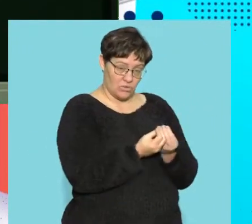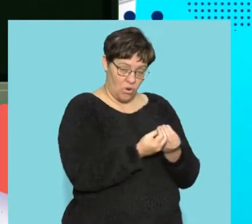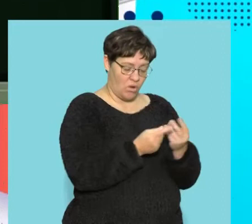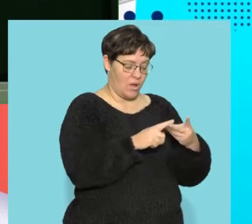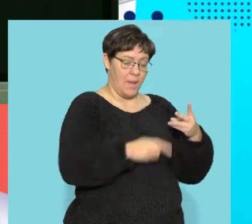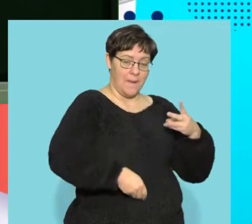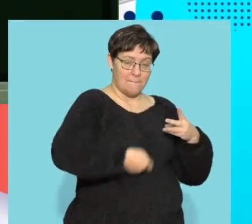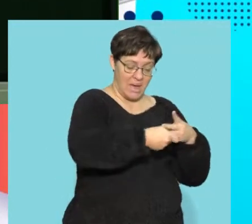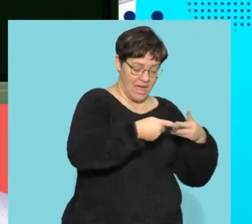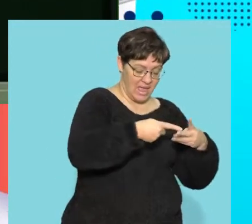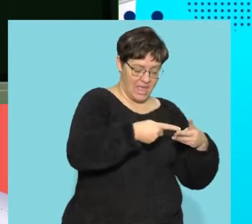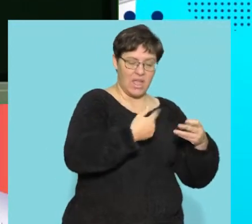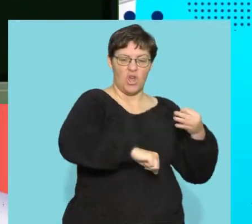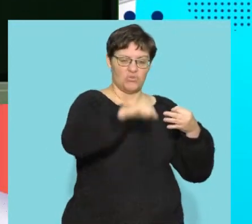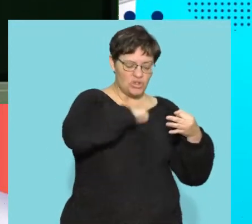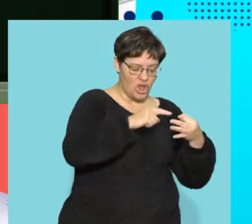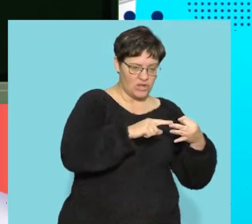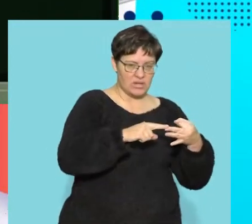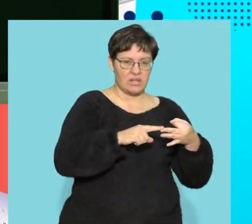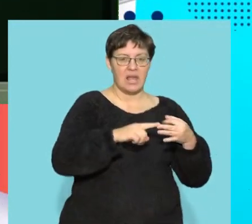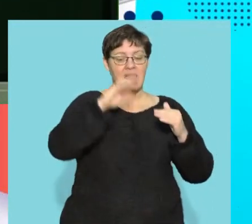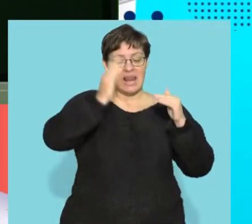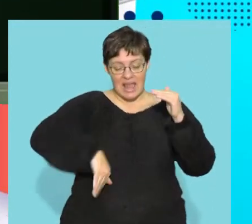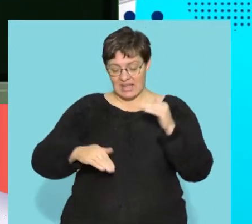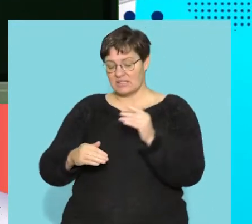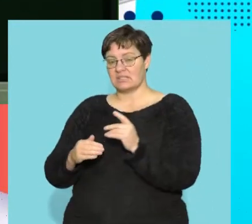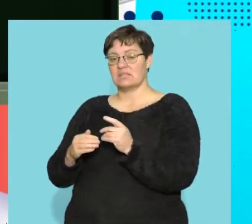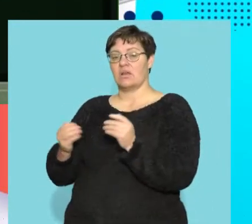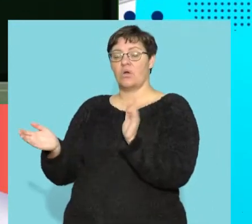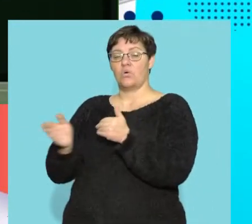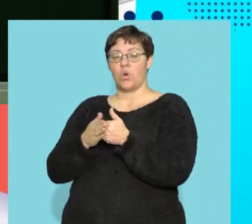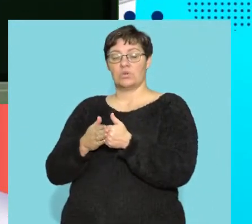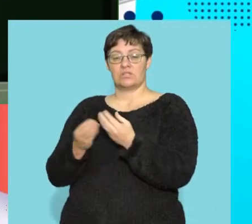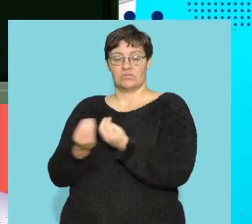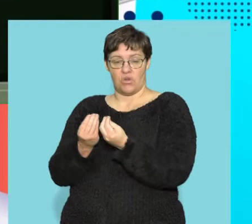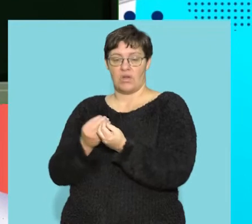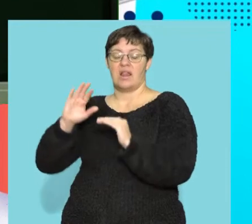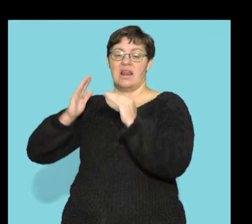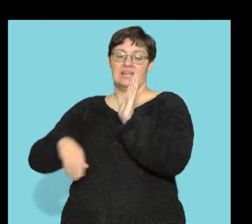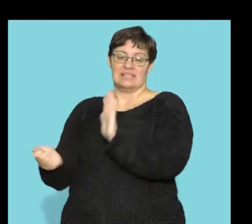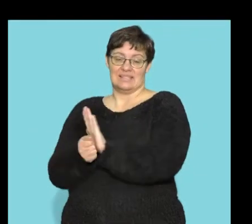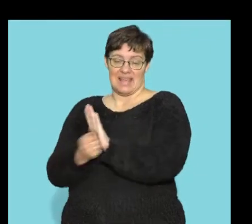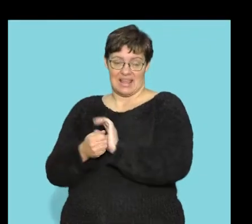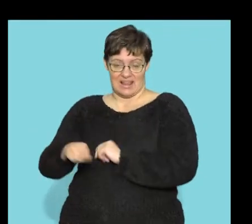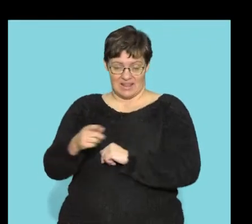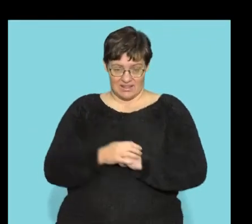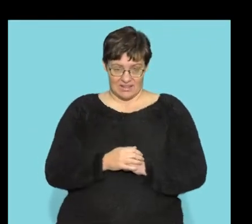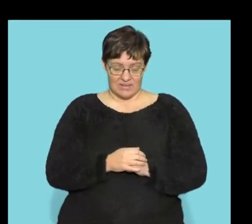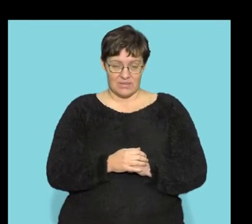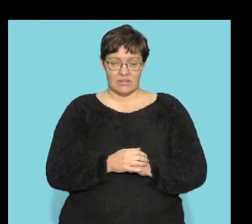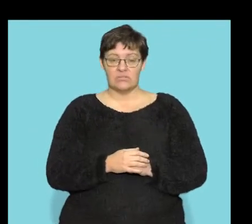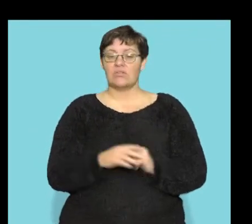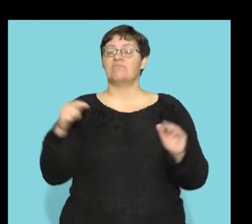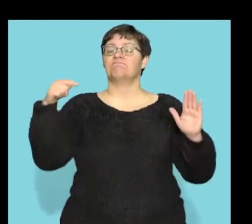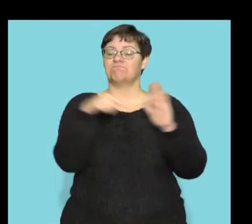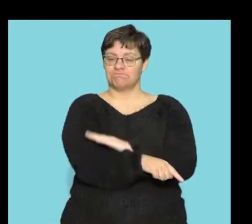for returns, less your closing stock, less your sales. There we go. There we have our loss on sale, and this then